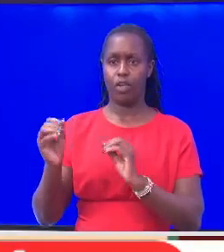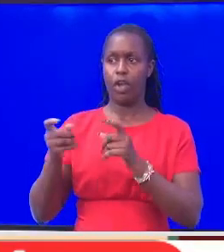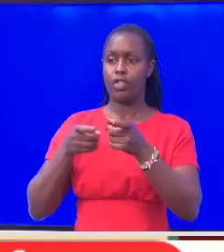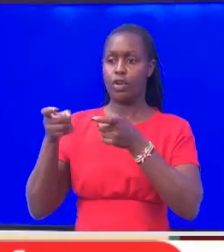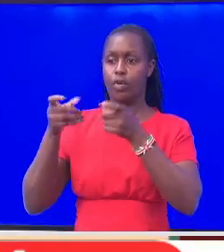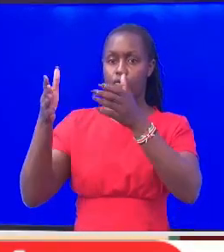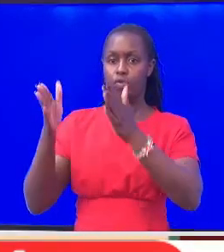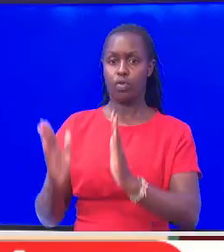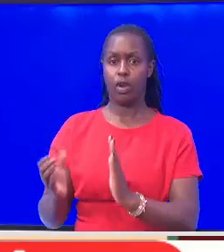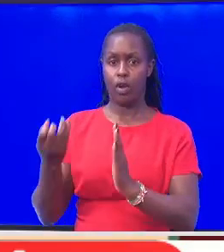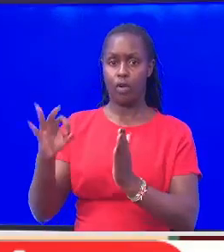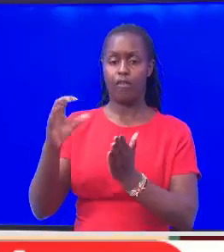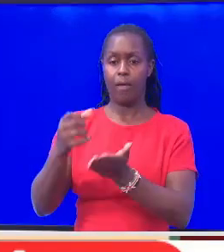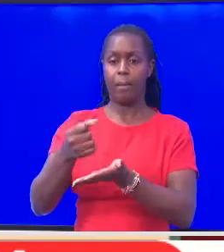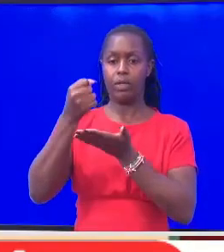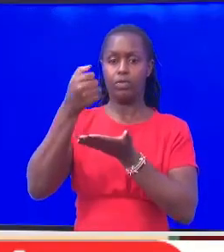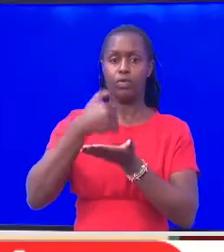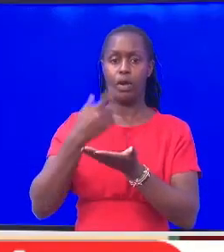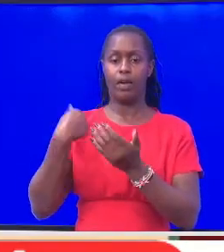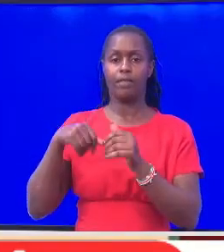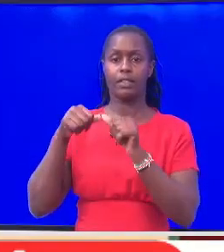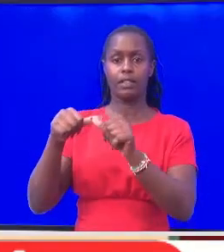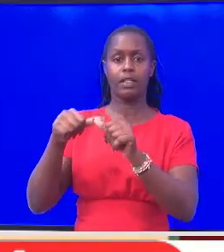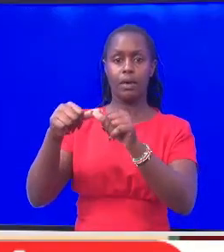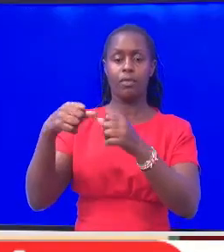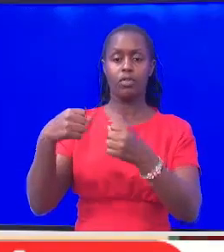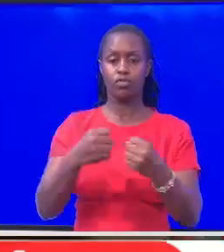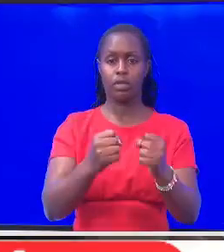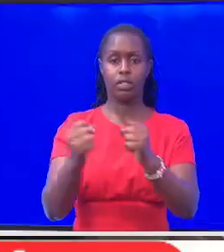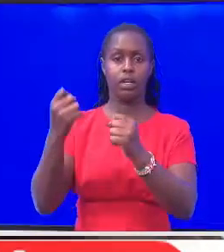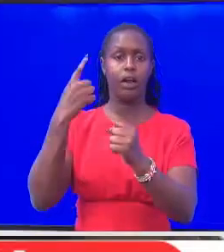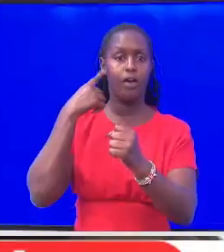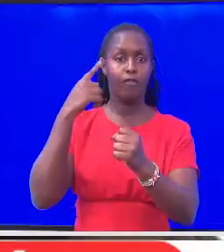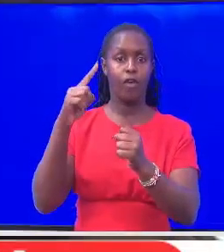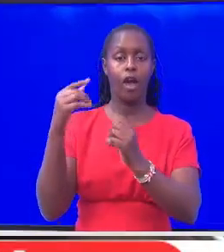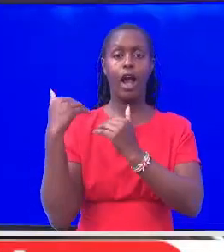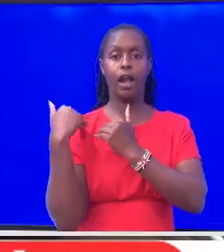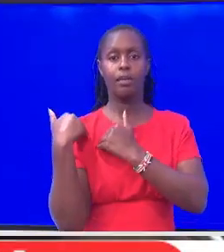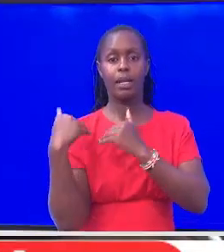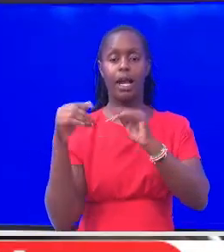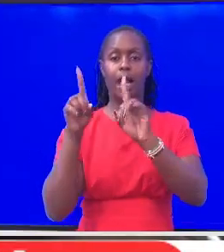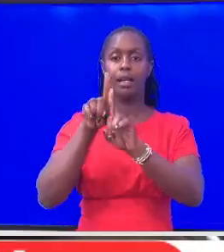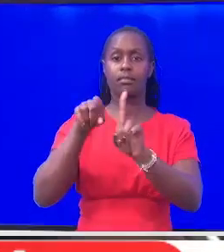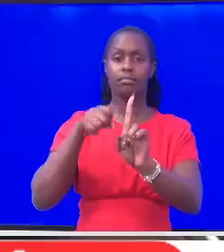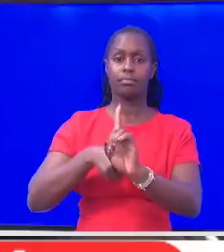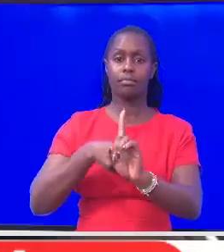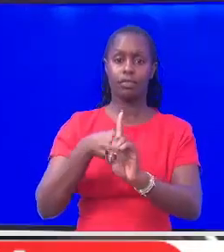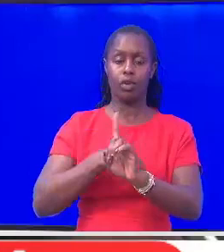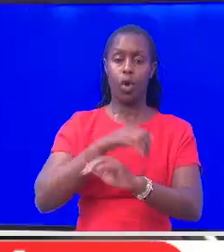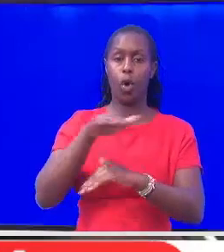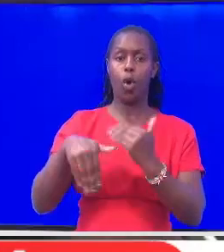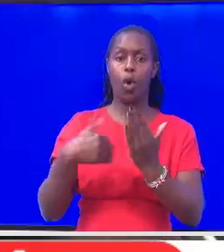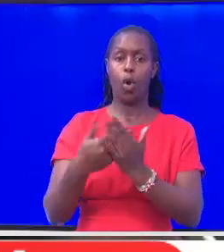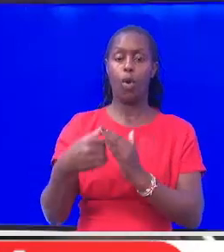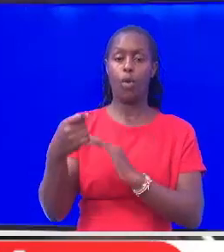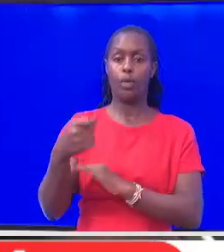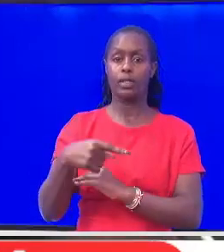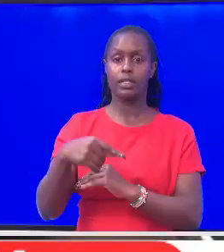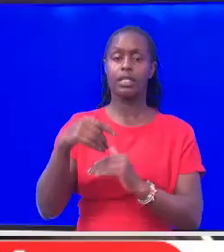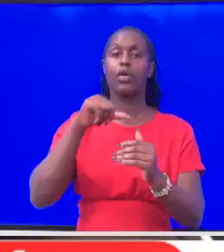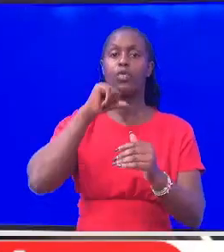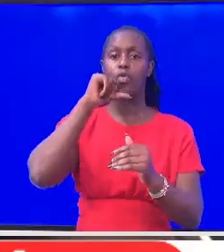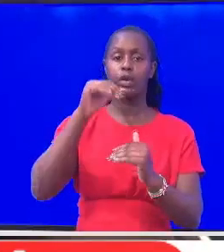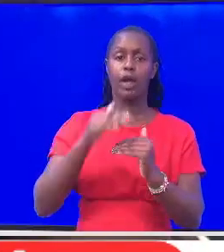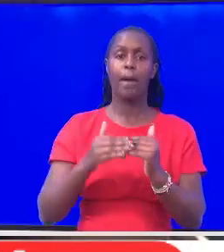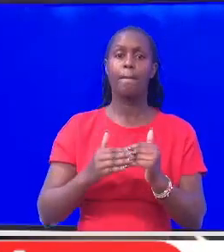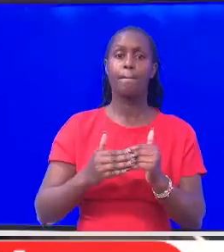Budget to have sustainable strategies for accountability as they strive to have wages not exceed 35% of